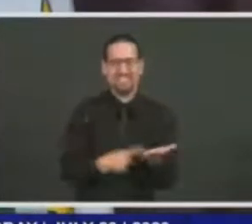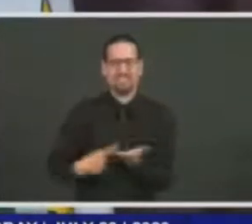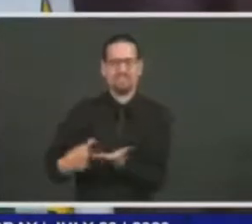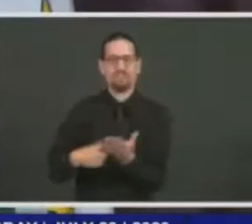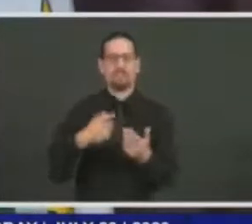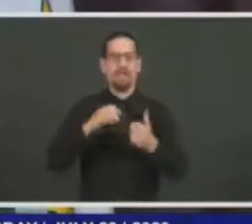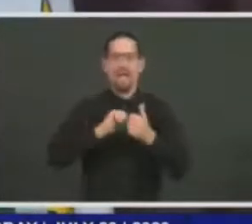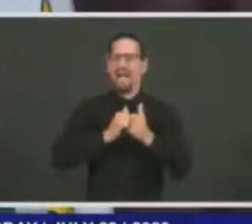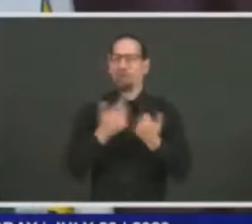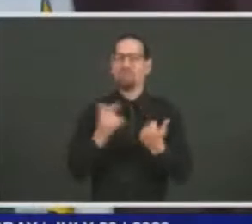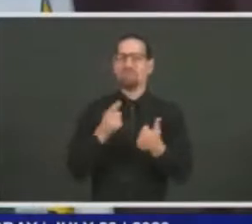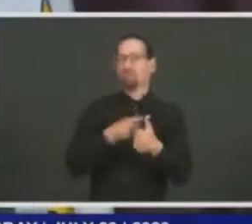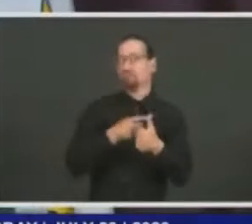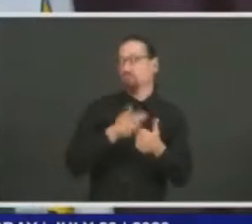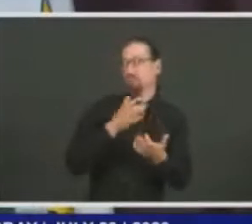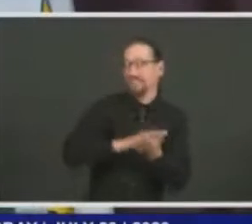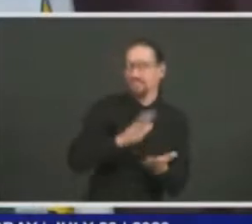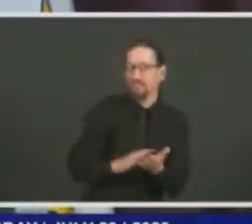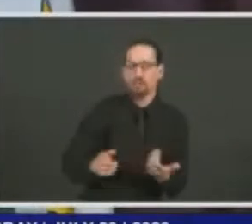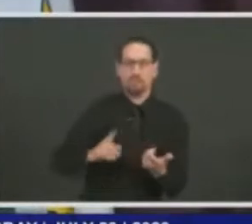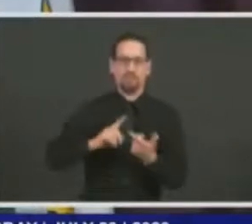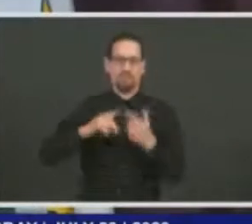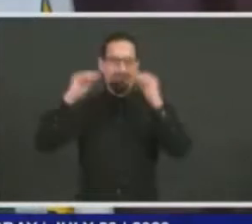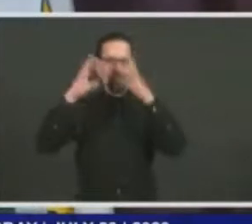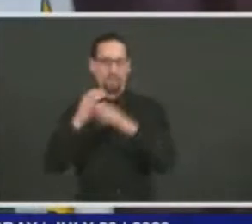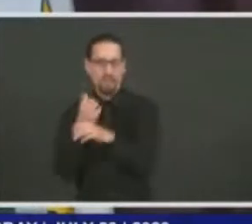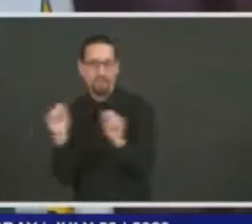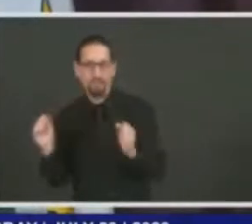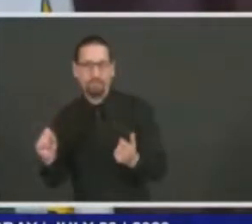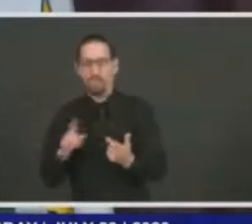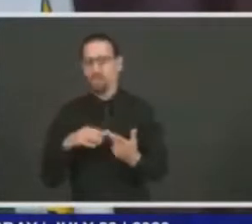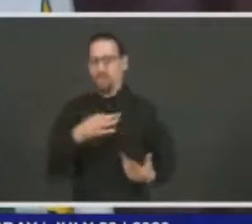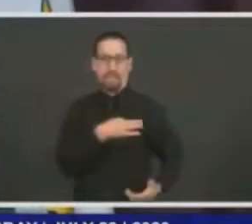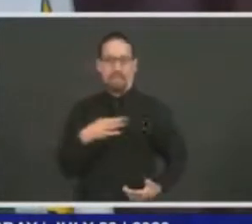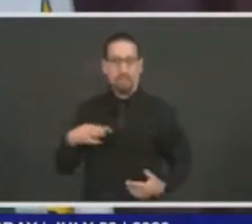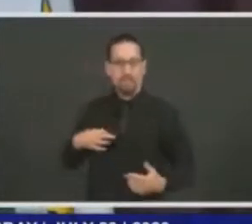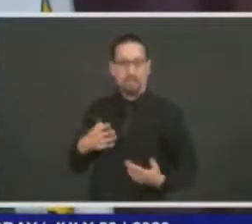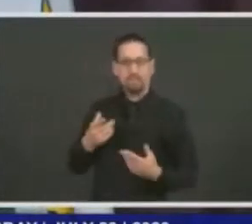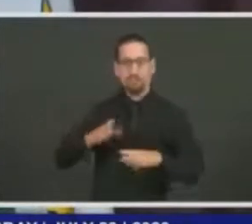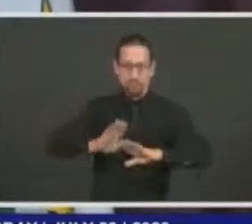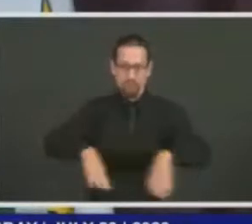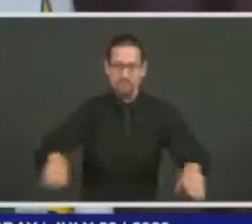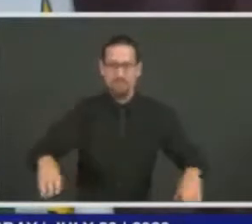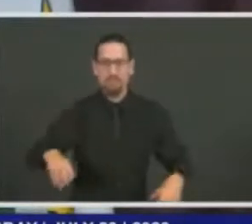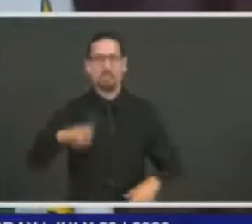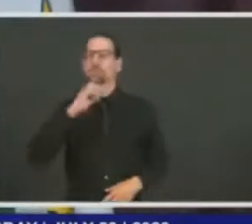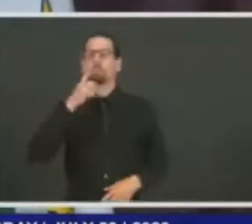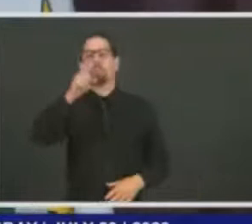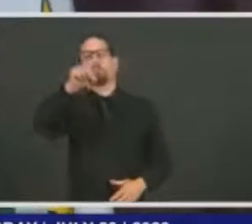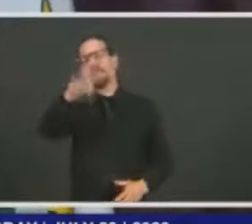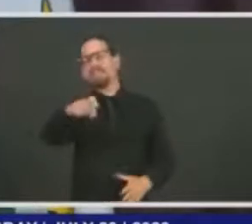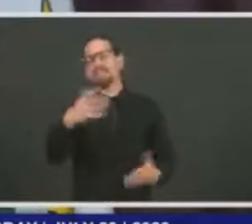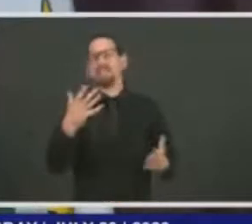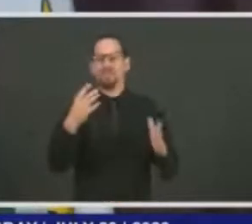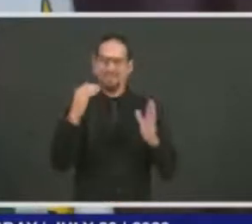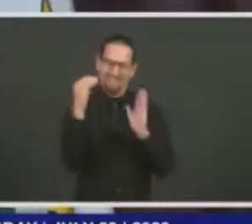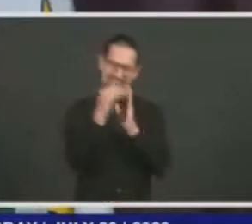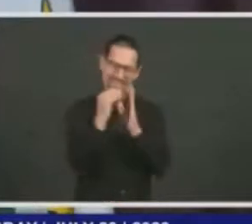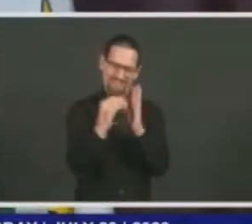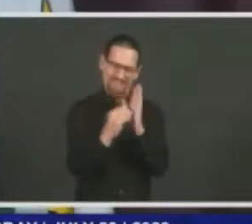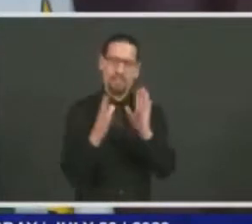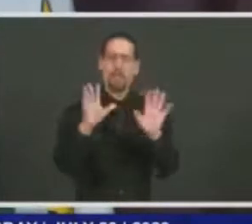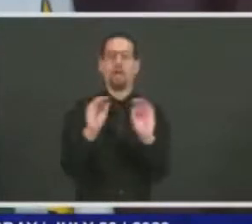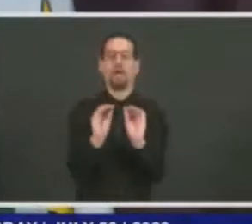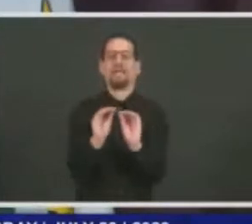our teachers safe, staff. It means establishing clear criteria and guidelines and working with school districts to ensure that they're